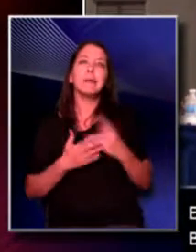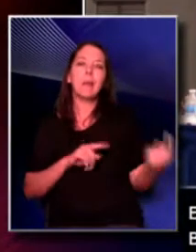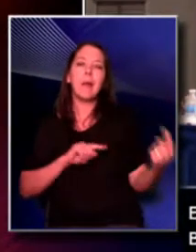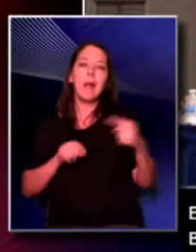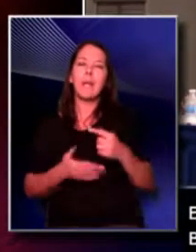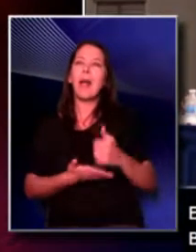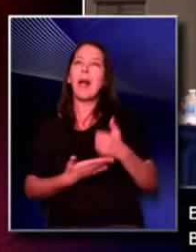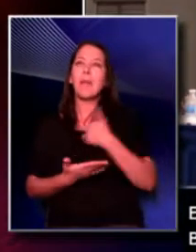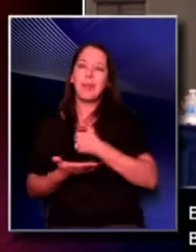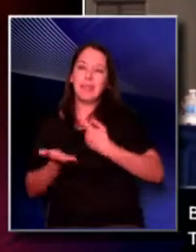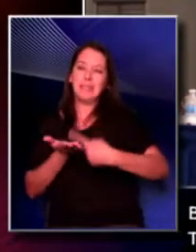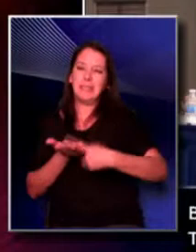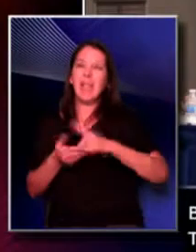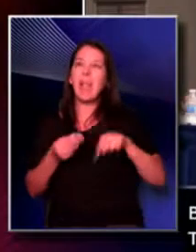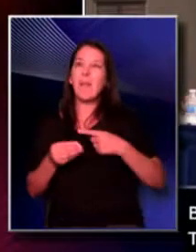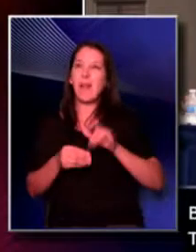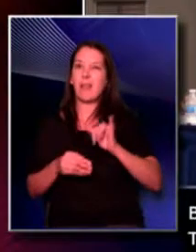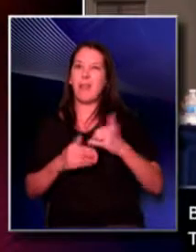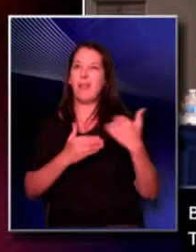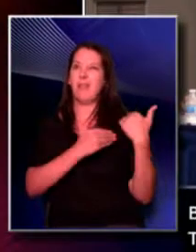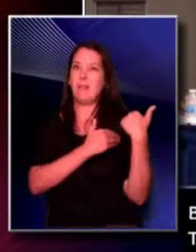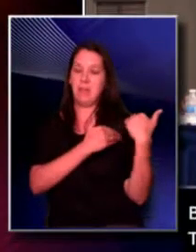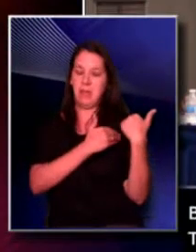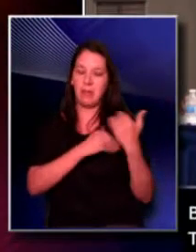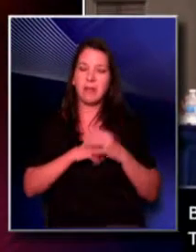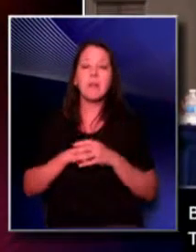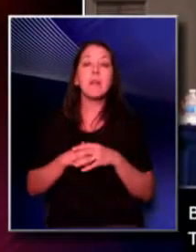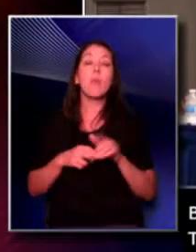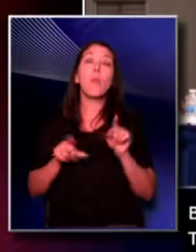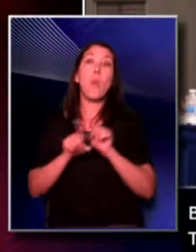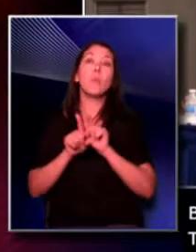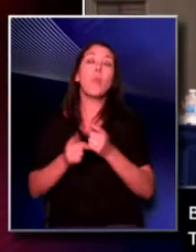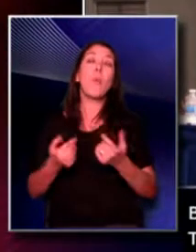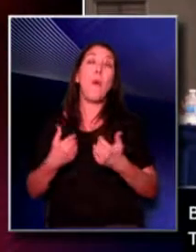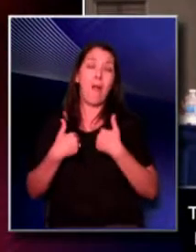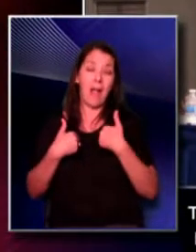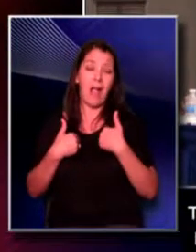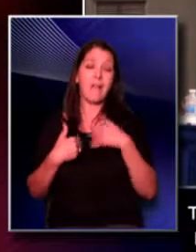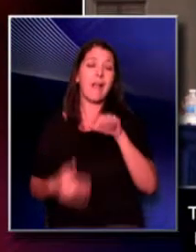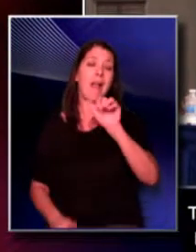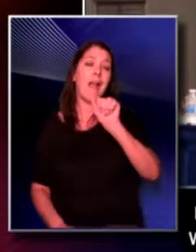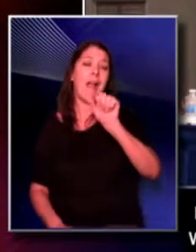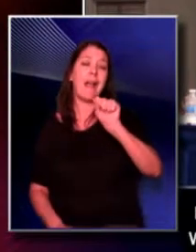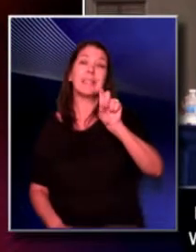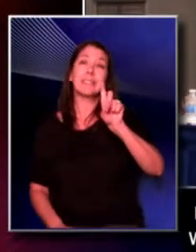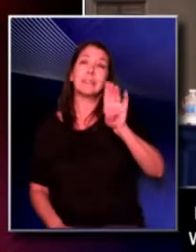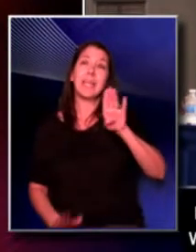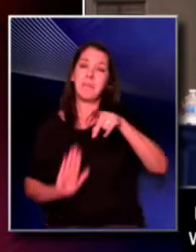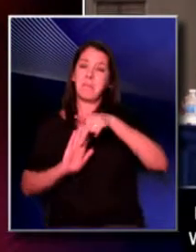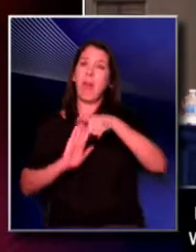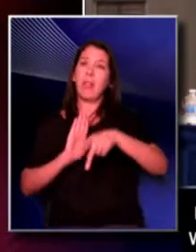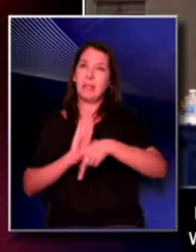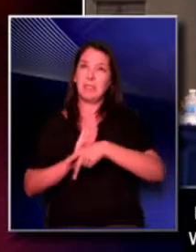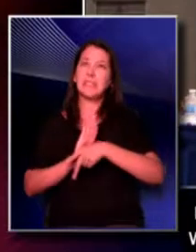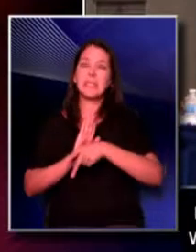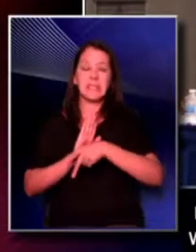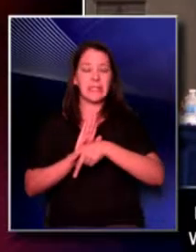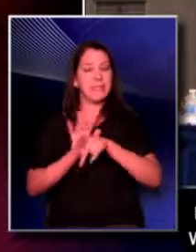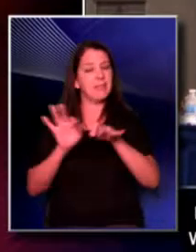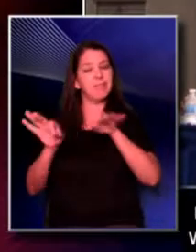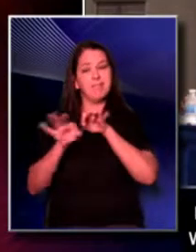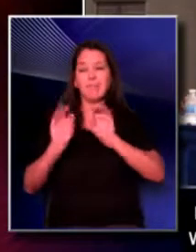and responsibility. We also have an ASDB policy that defines the board role